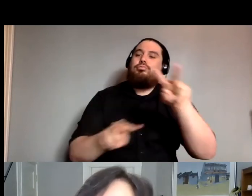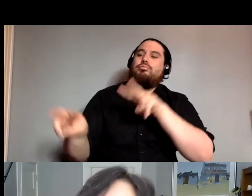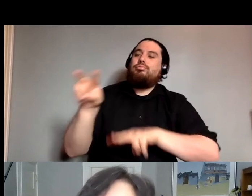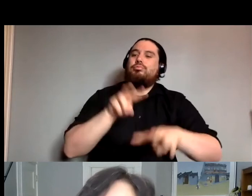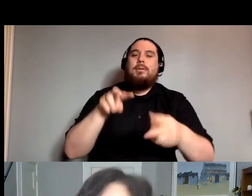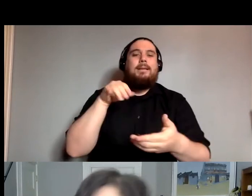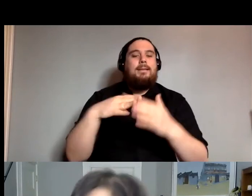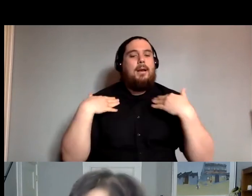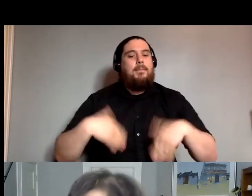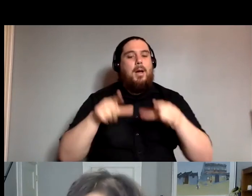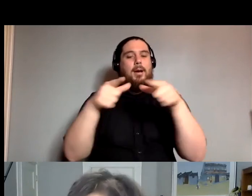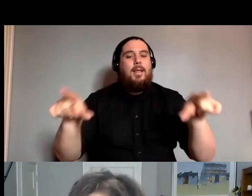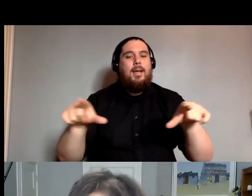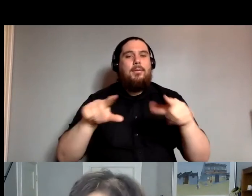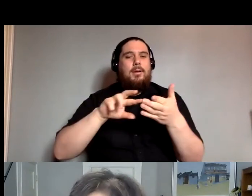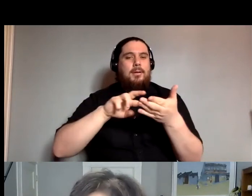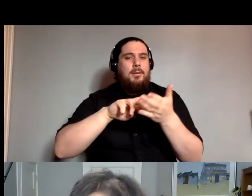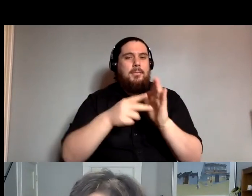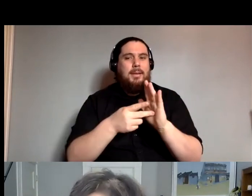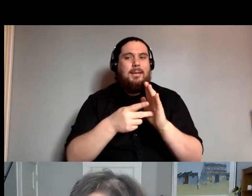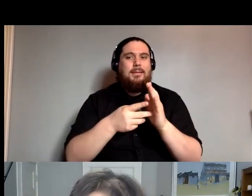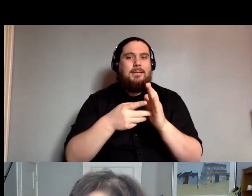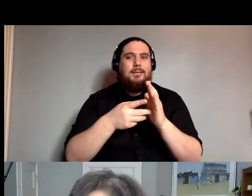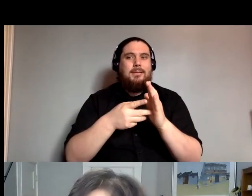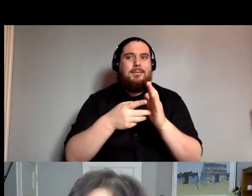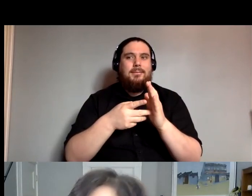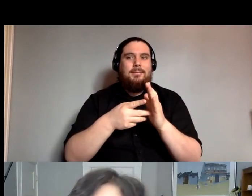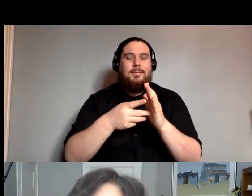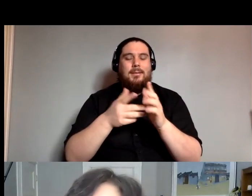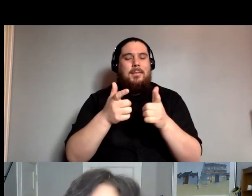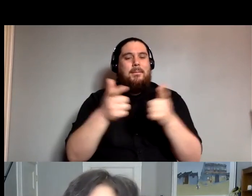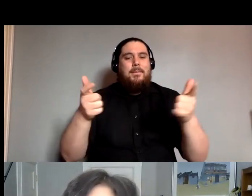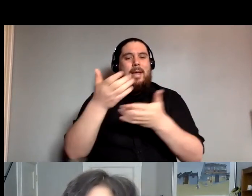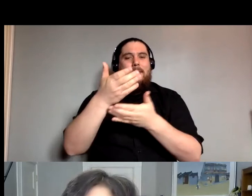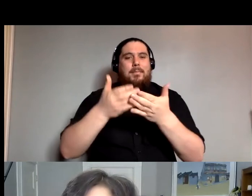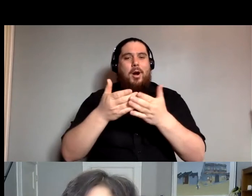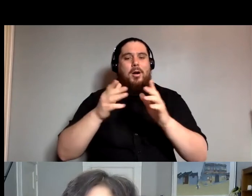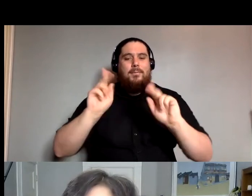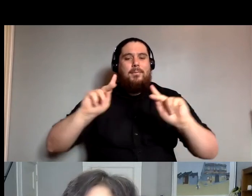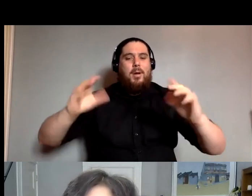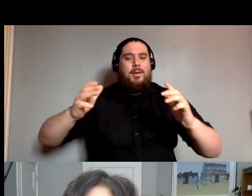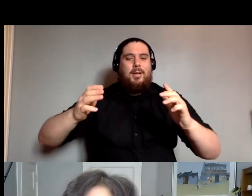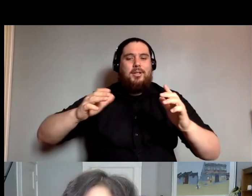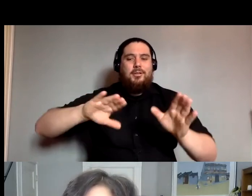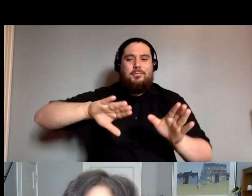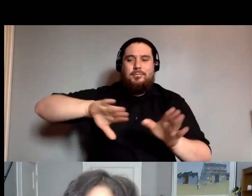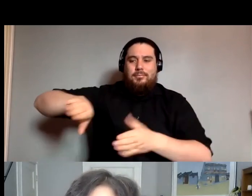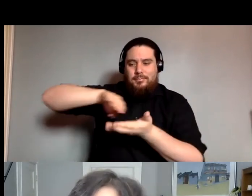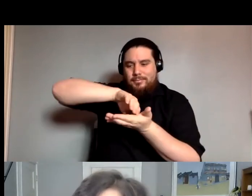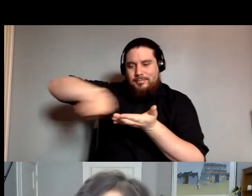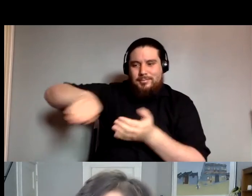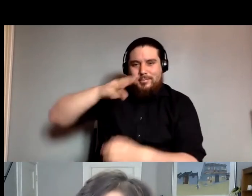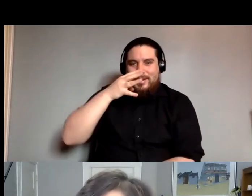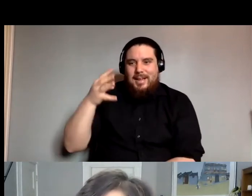excluding large parts of the neurodivergent population who don't look at the camera in the same way, don't interact in the